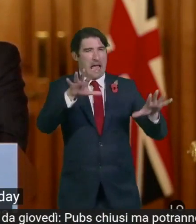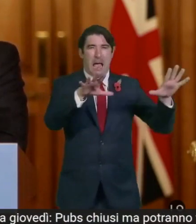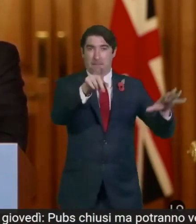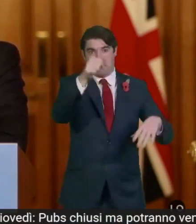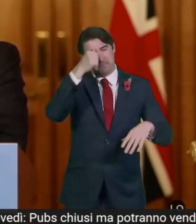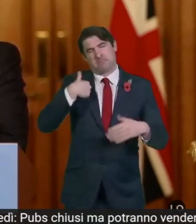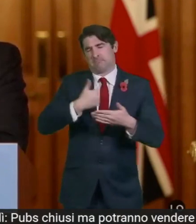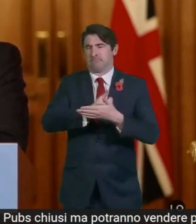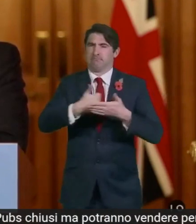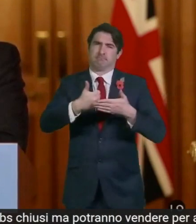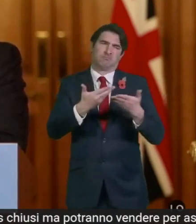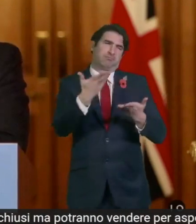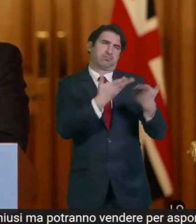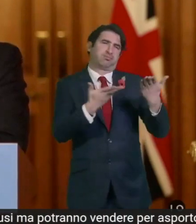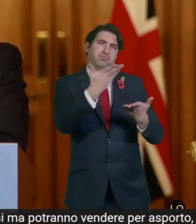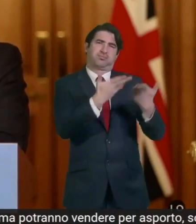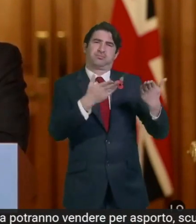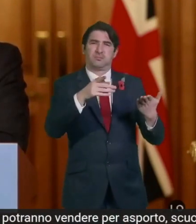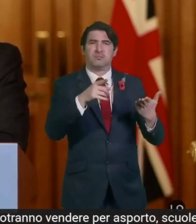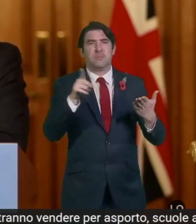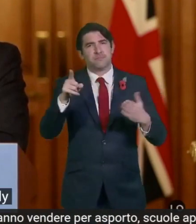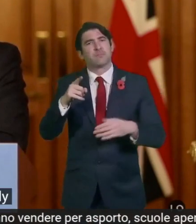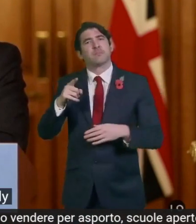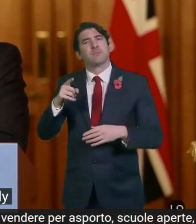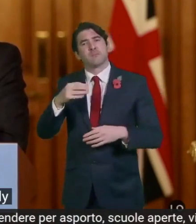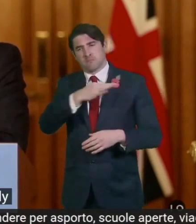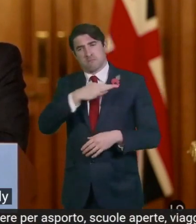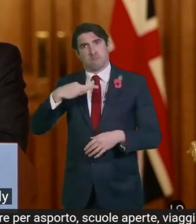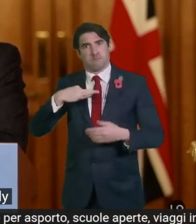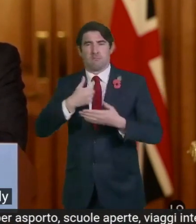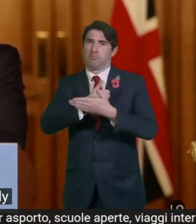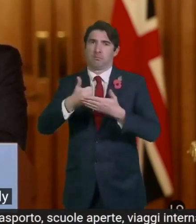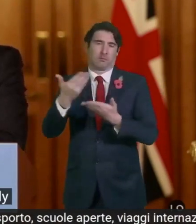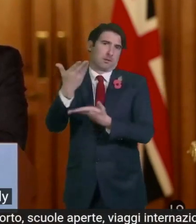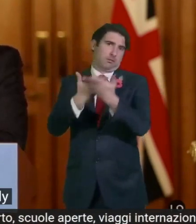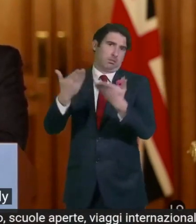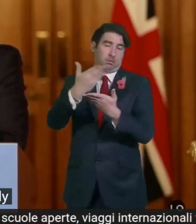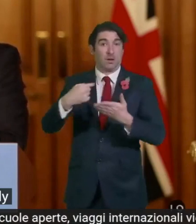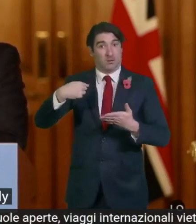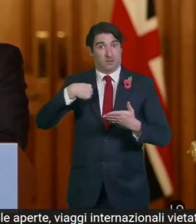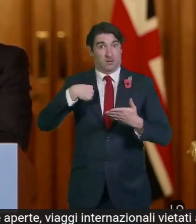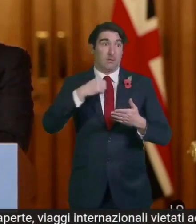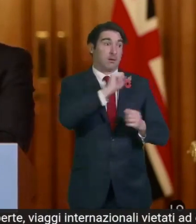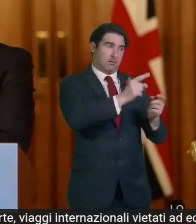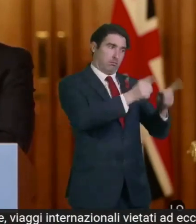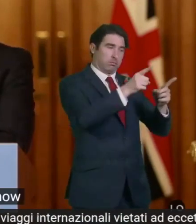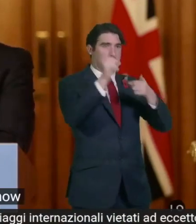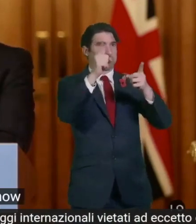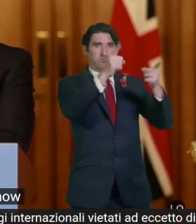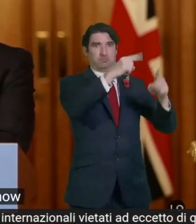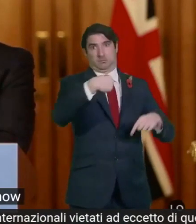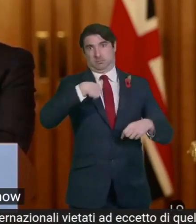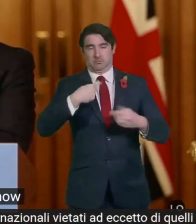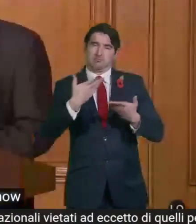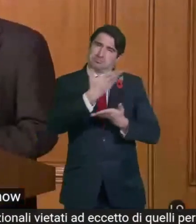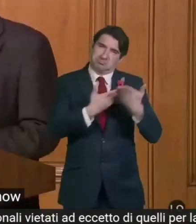CMOs, and certainly at a political level, constant conversations about how we're fighting this together. Yeah, and just to reinforce that